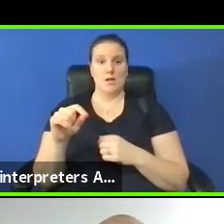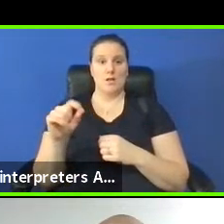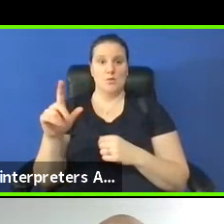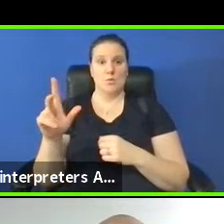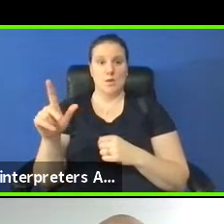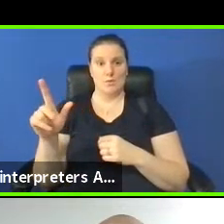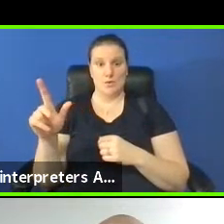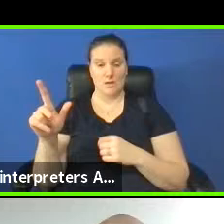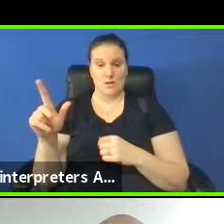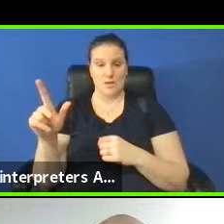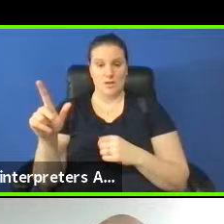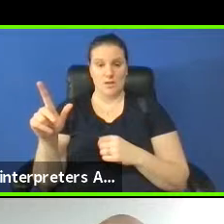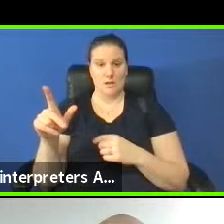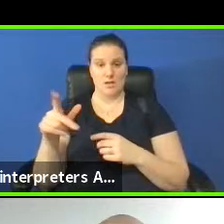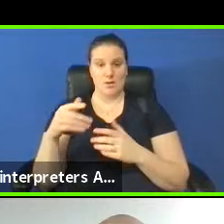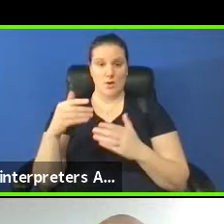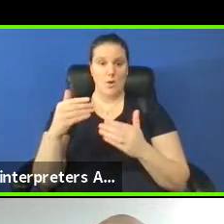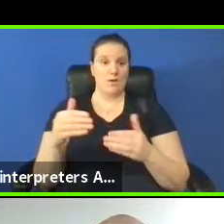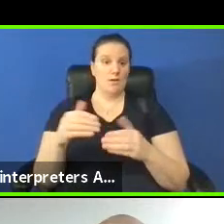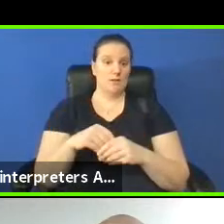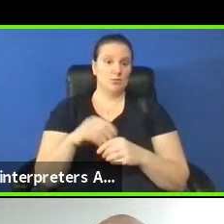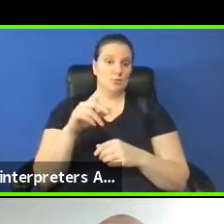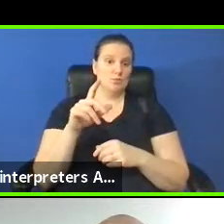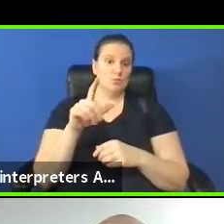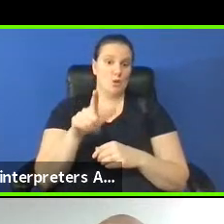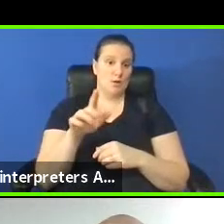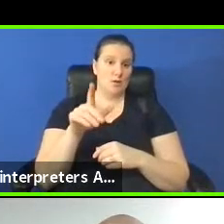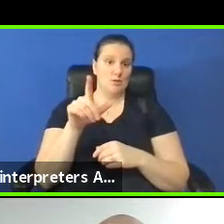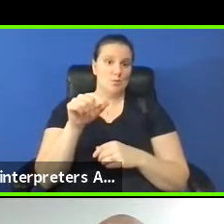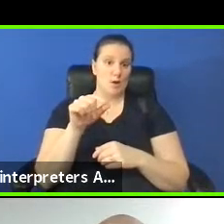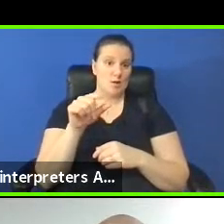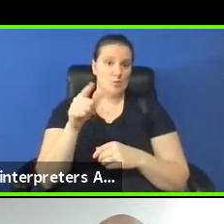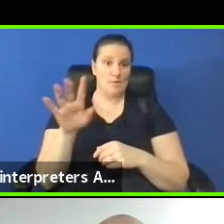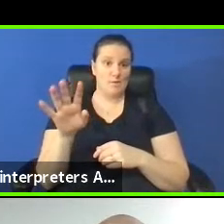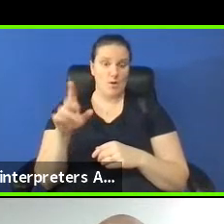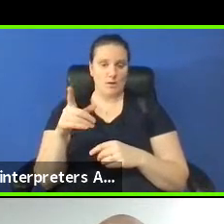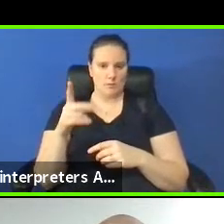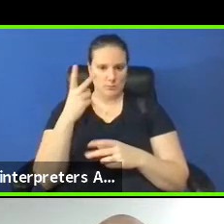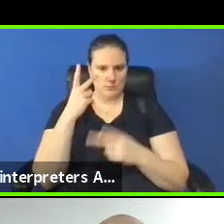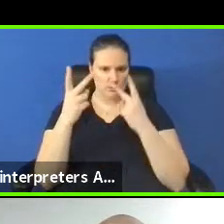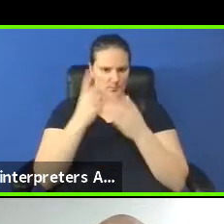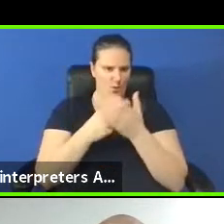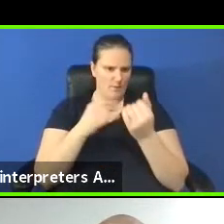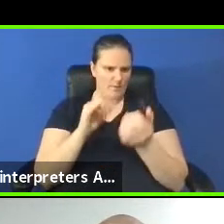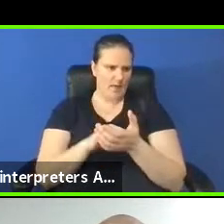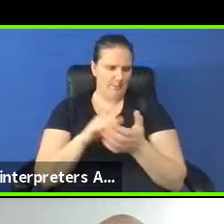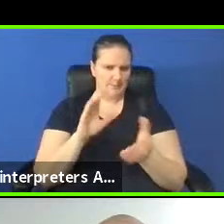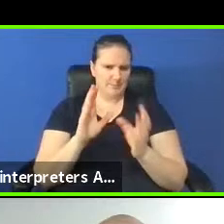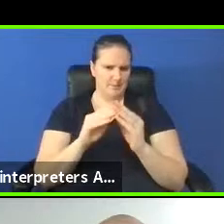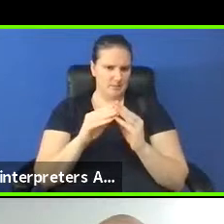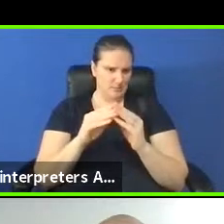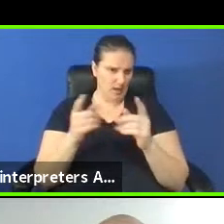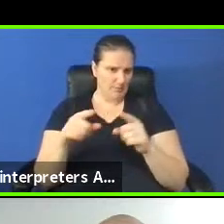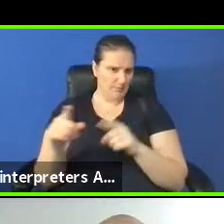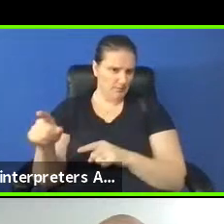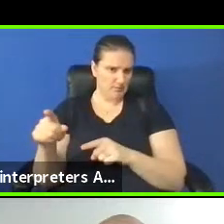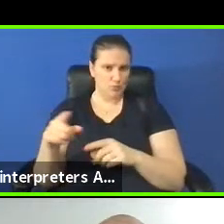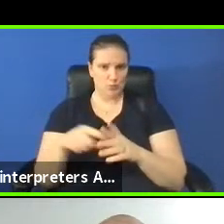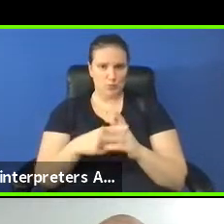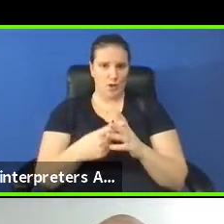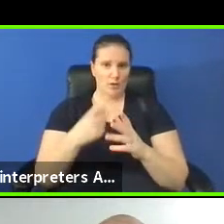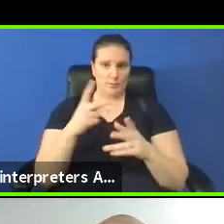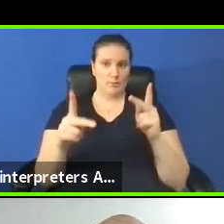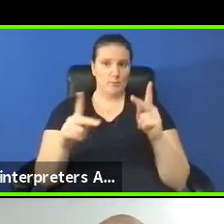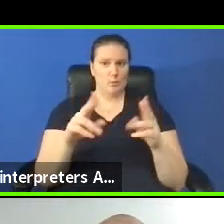2023, going into 2024, you will start seeing those type of meetings taking place to start getting